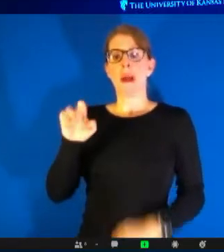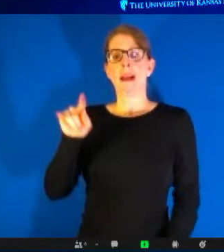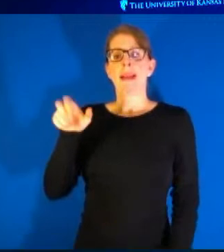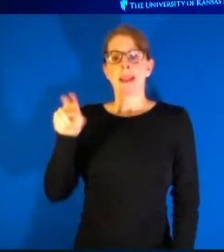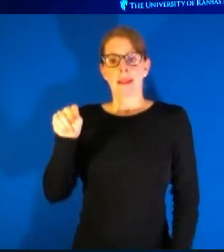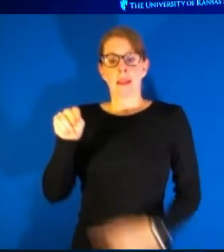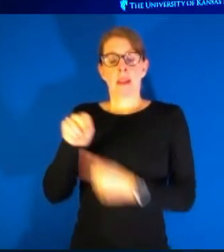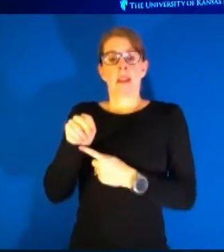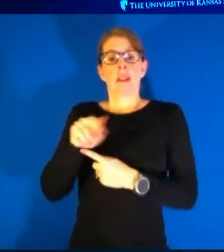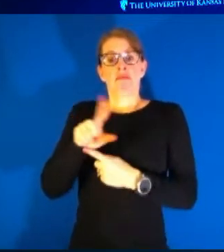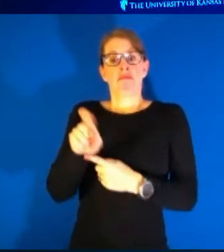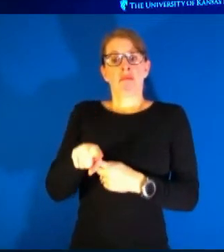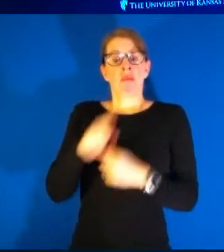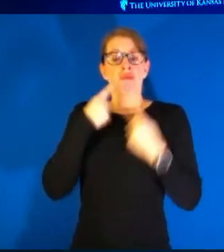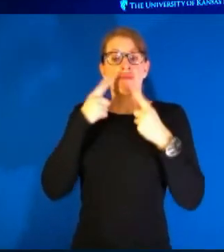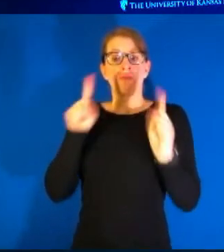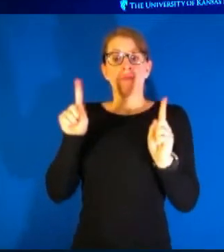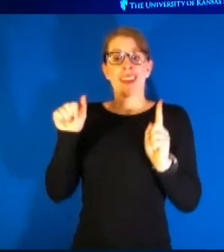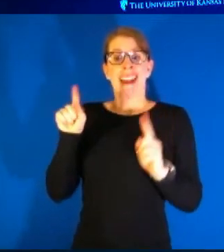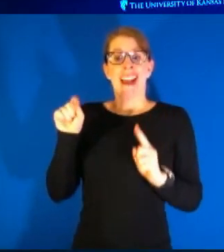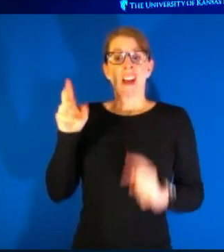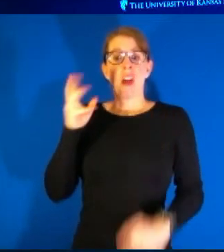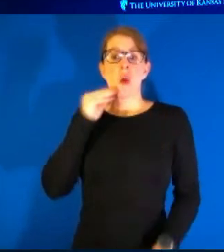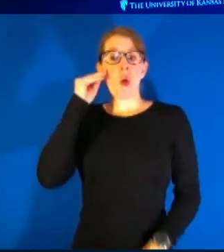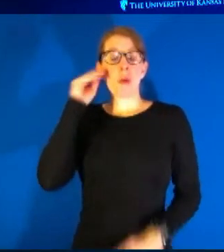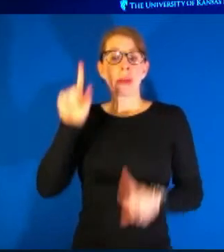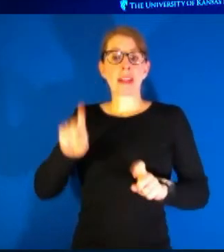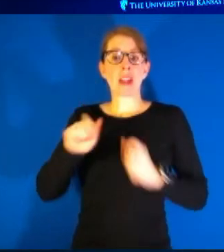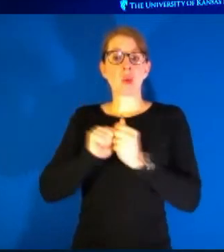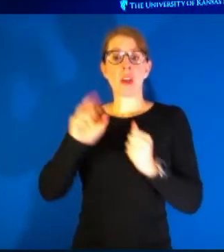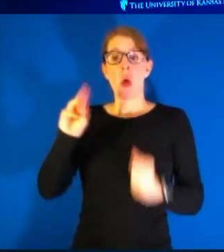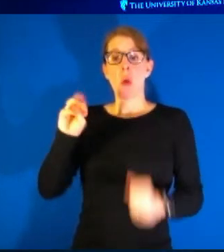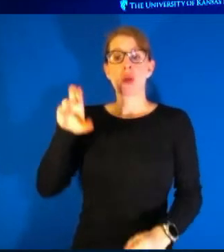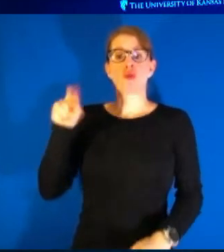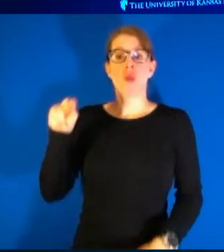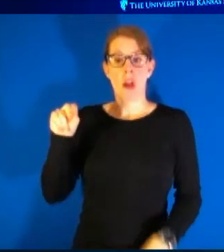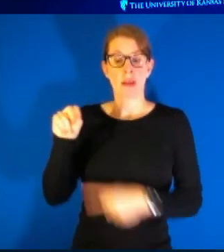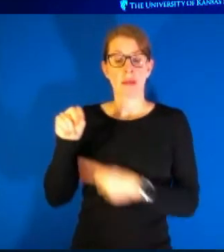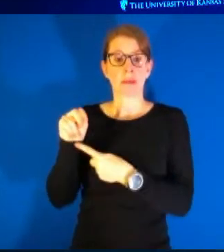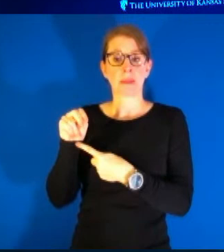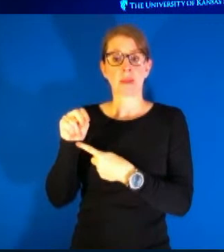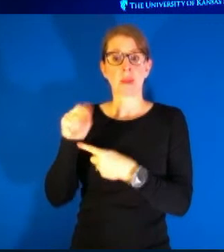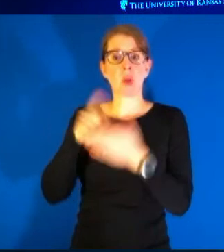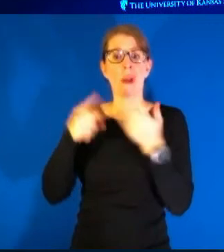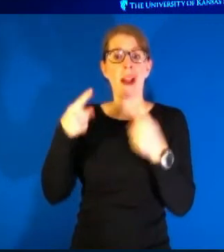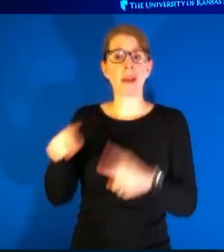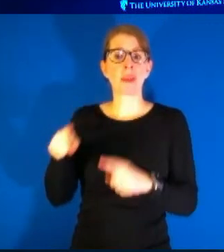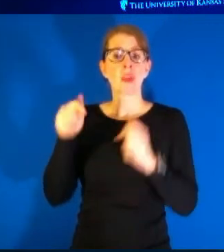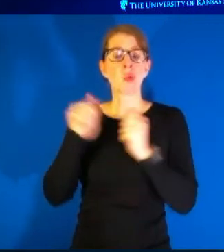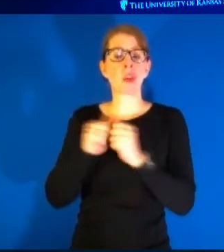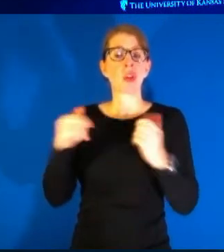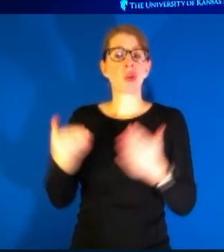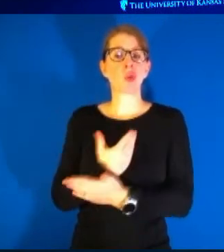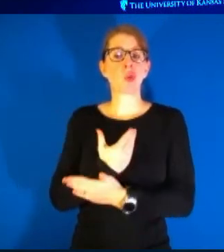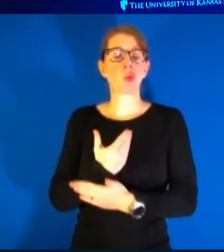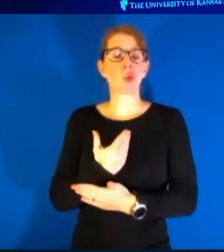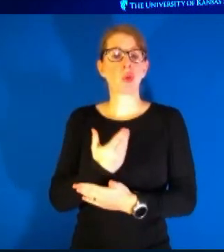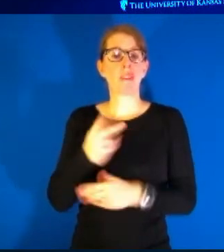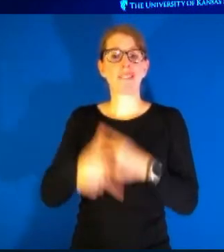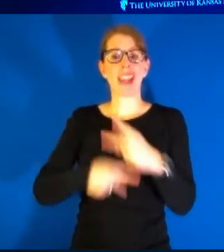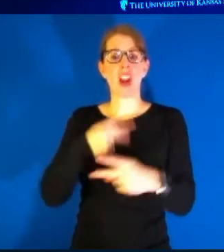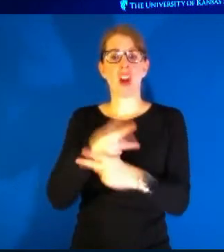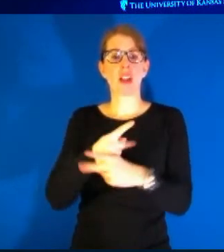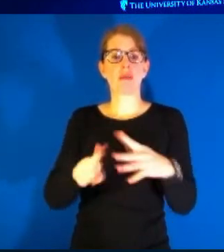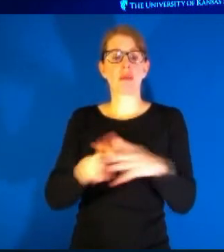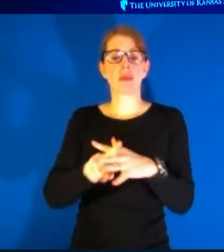the efficacy of the at-home test with Omicron and what might happen with the new variants? She also thanks you for